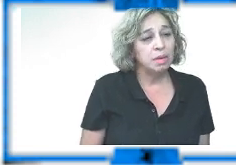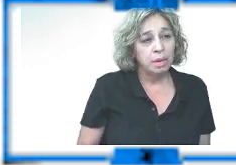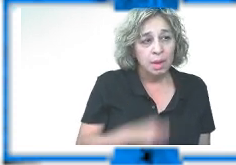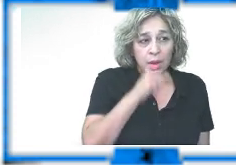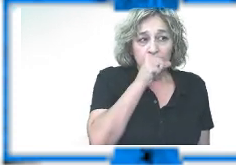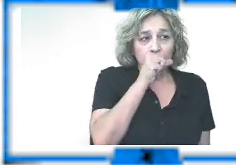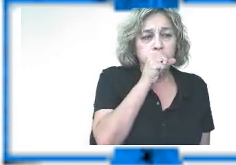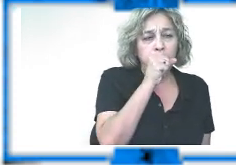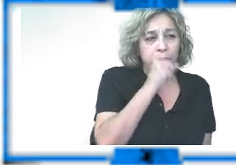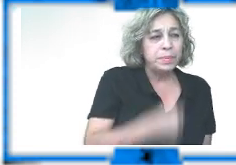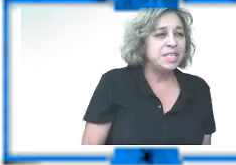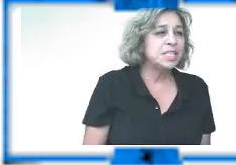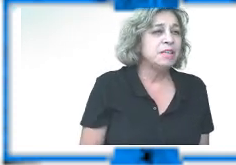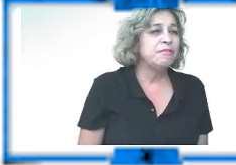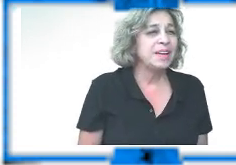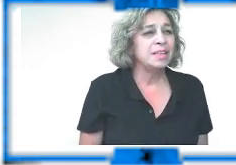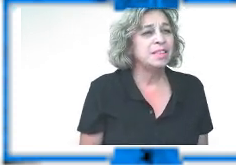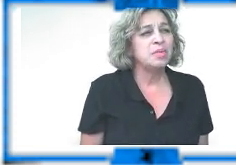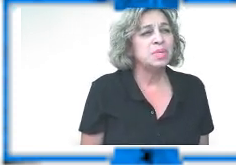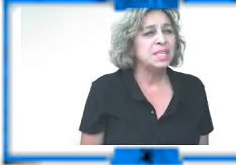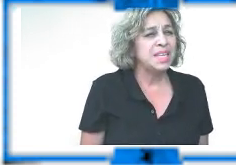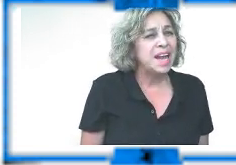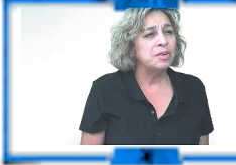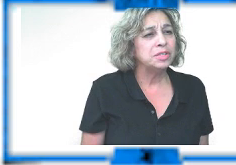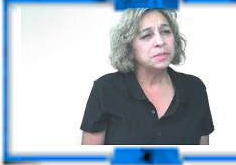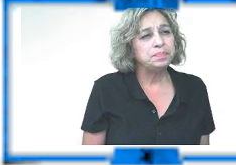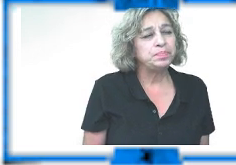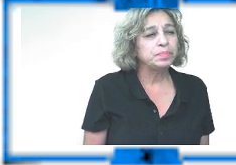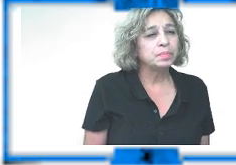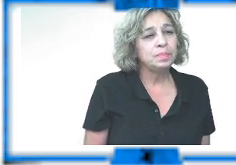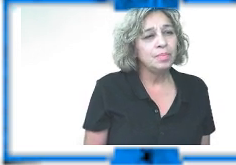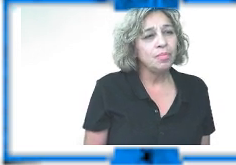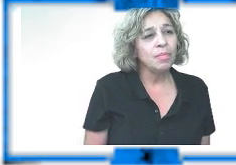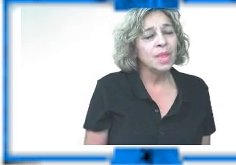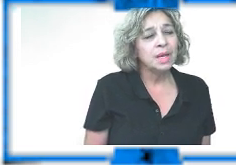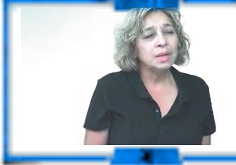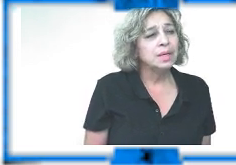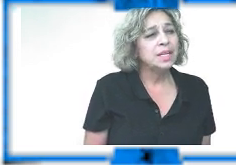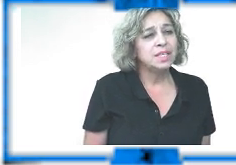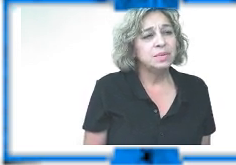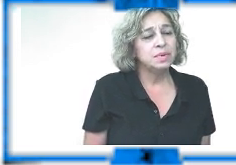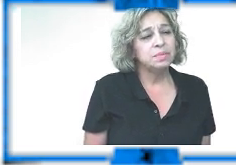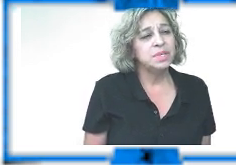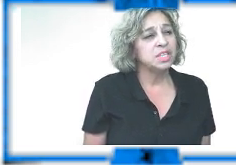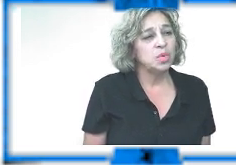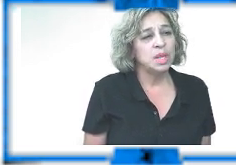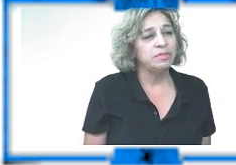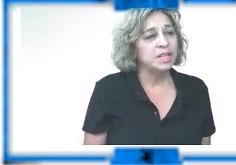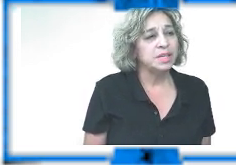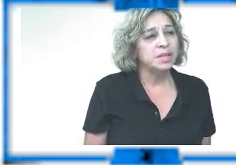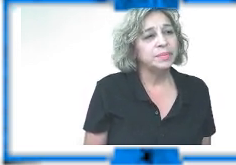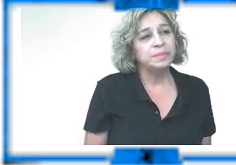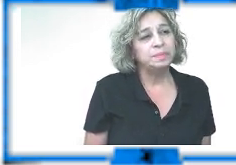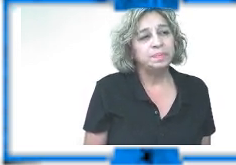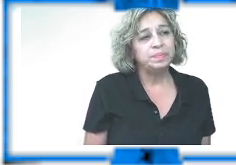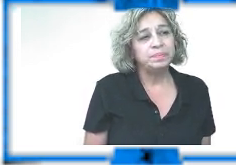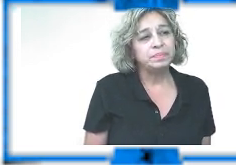knows. But just the fact that there was a doubt, it disqualifies